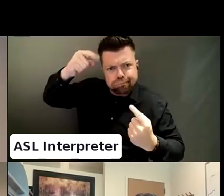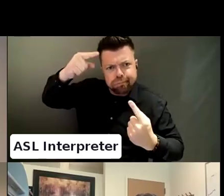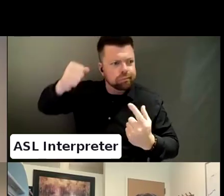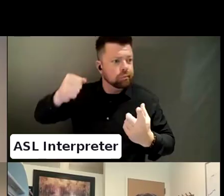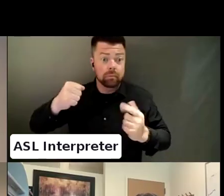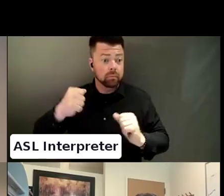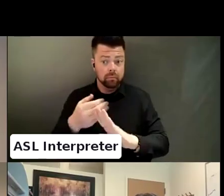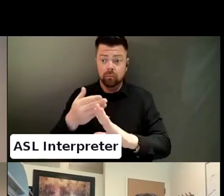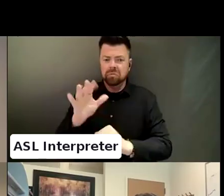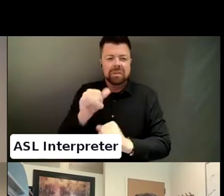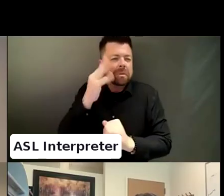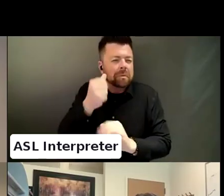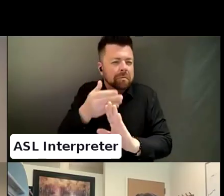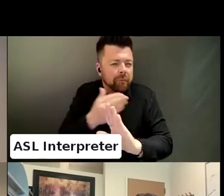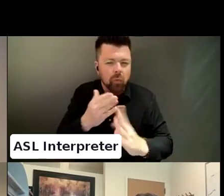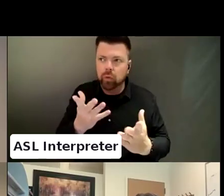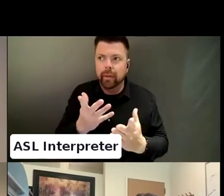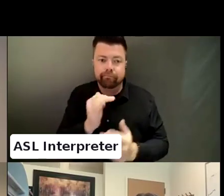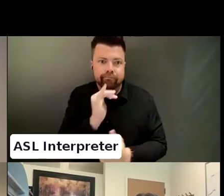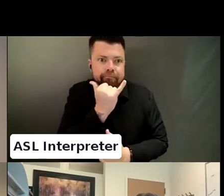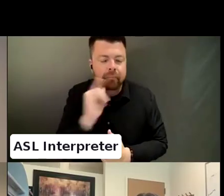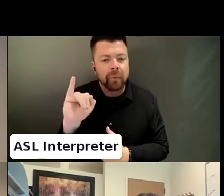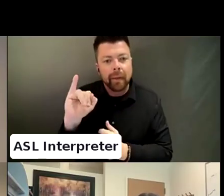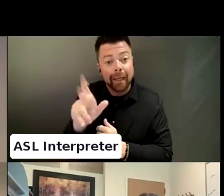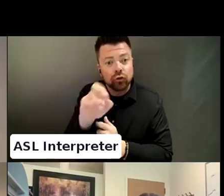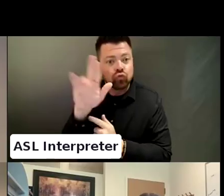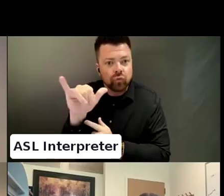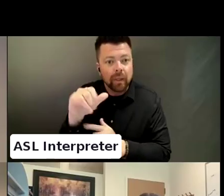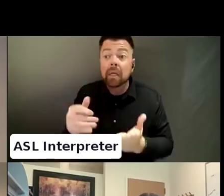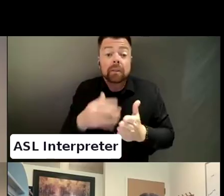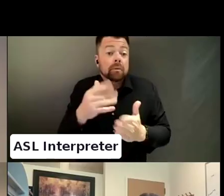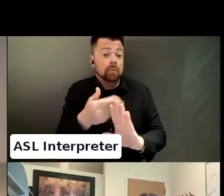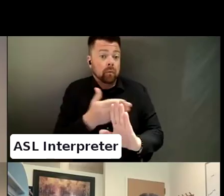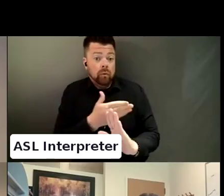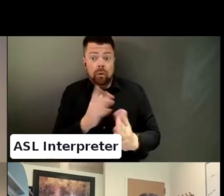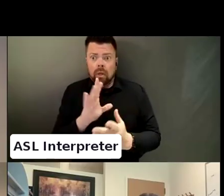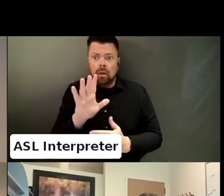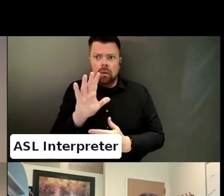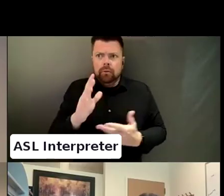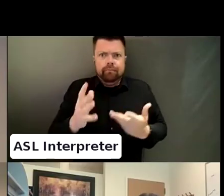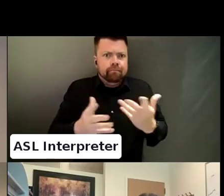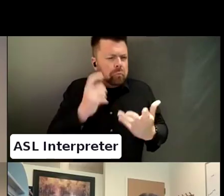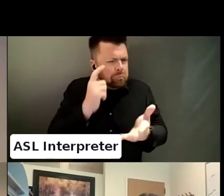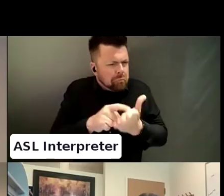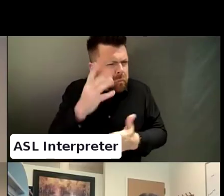injury. Sometimes, and early on in this brain-computer interface field, that is where